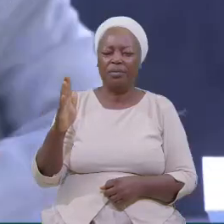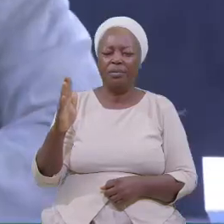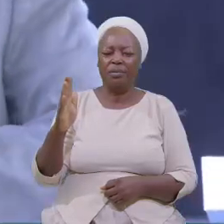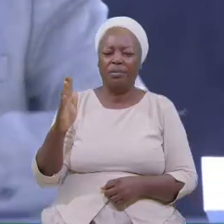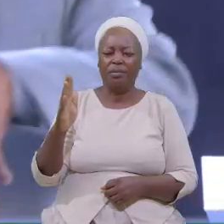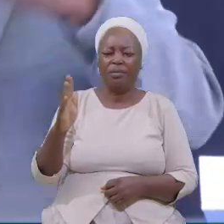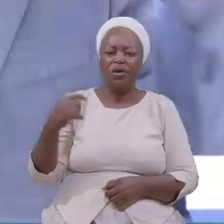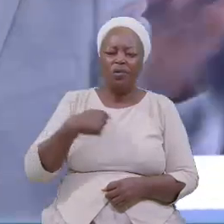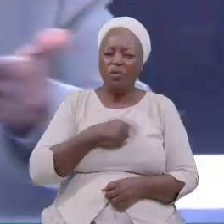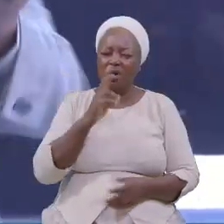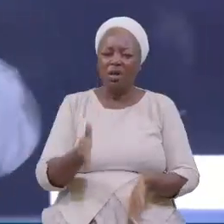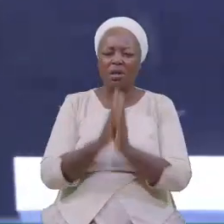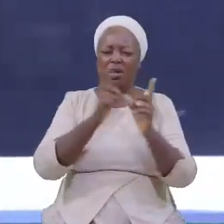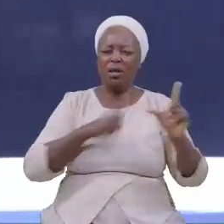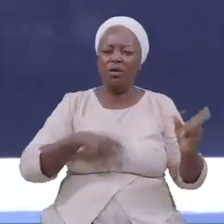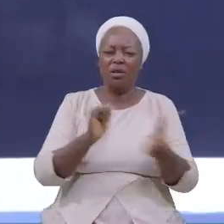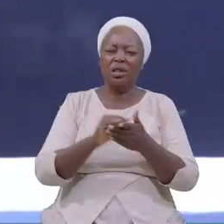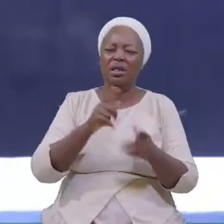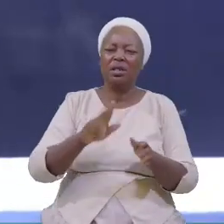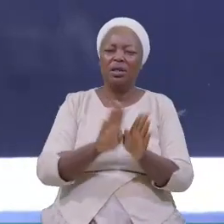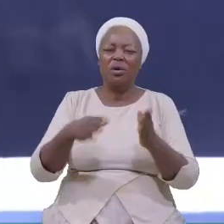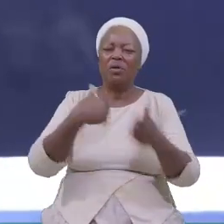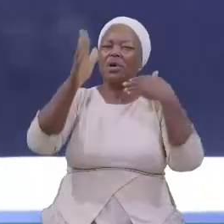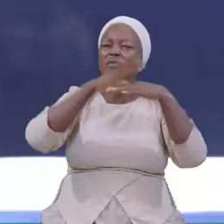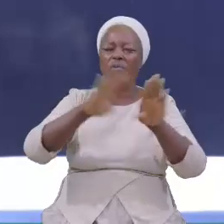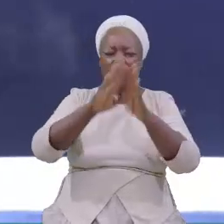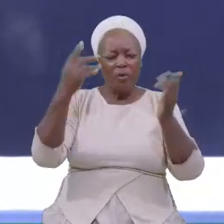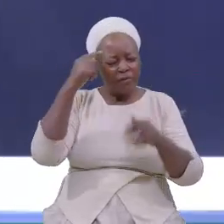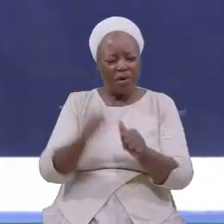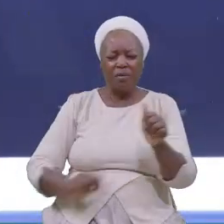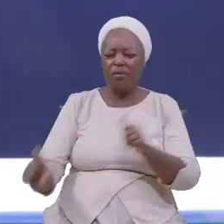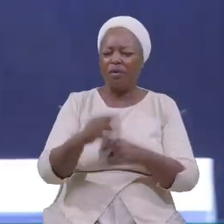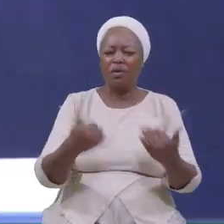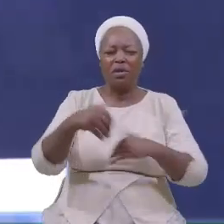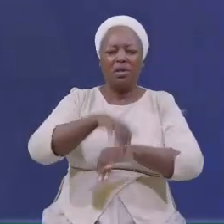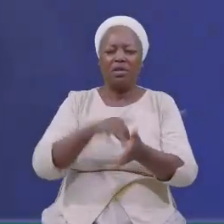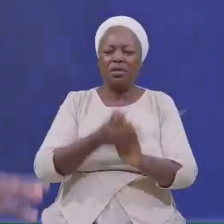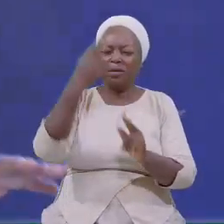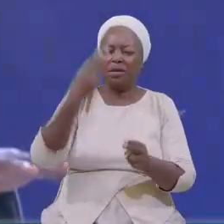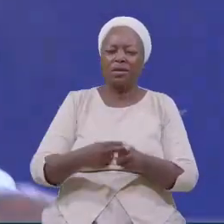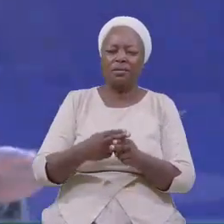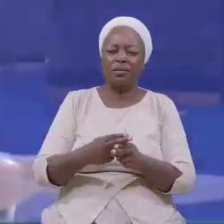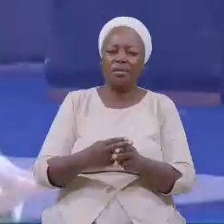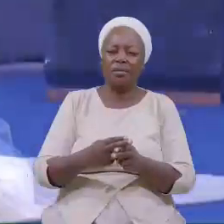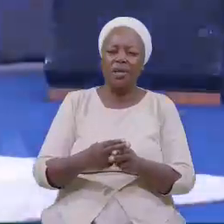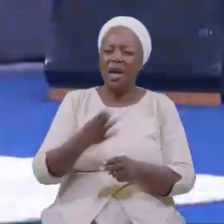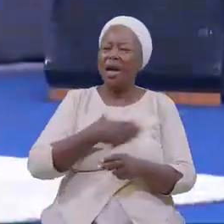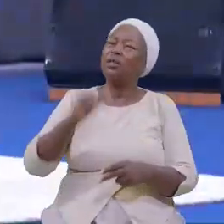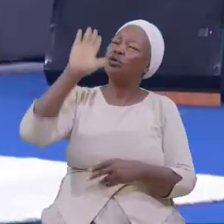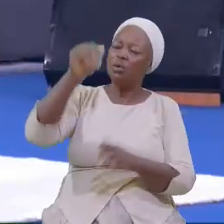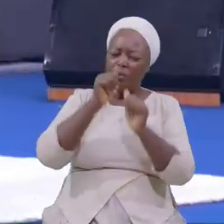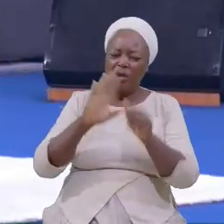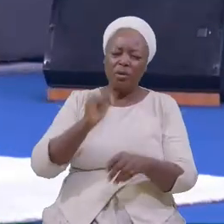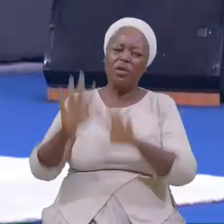We're asking, Lord, that heavens will open for everyone tonight. And your blessings will be